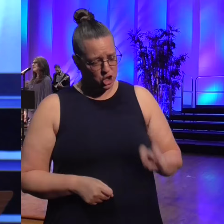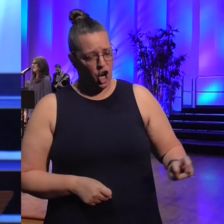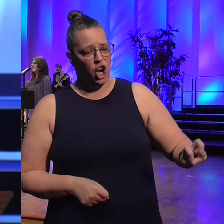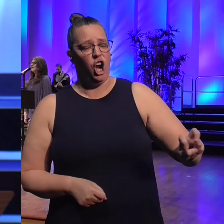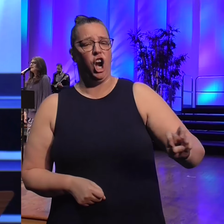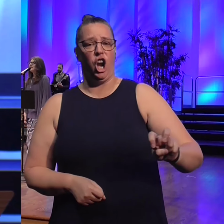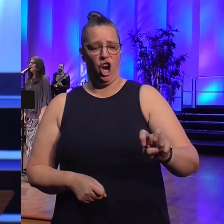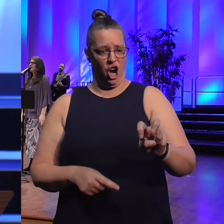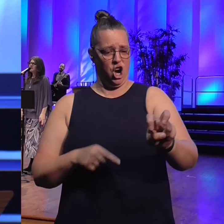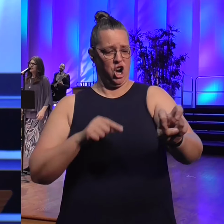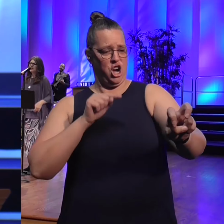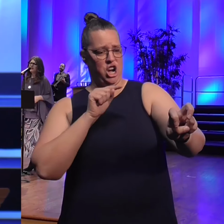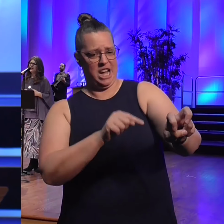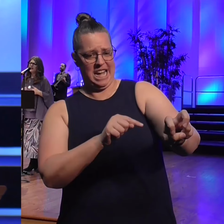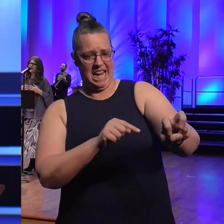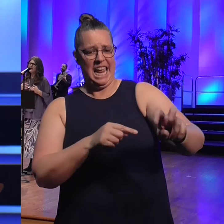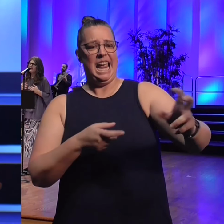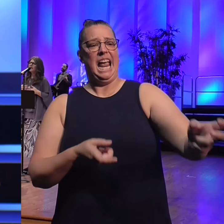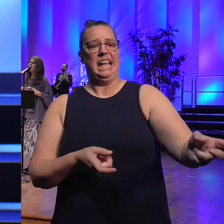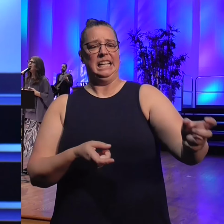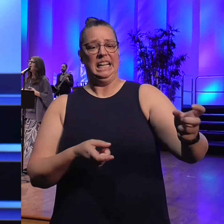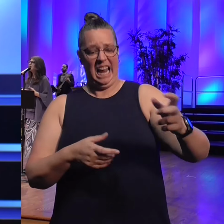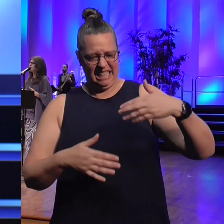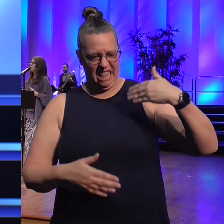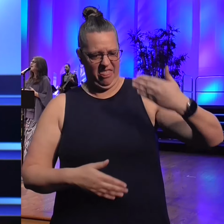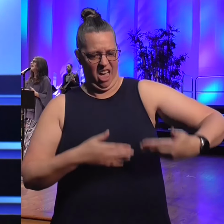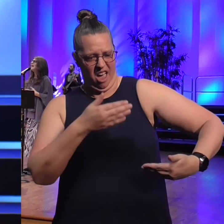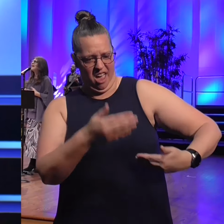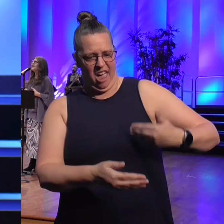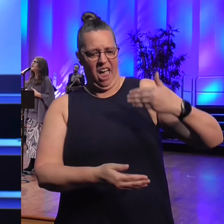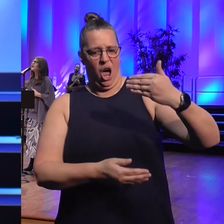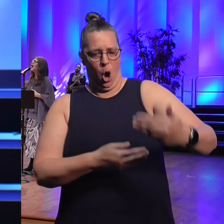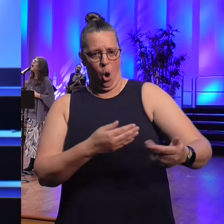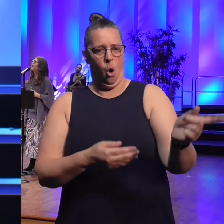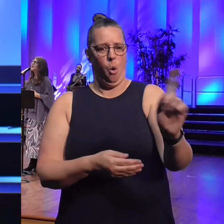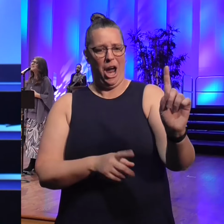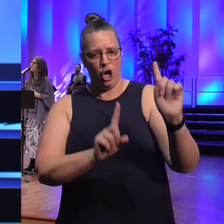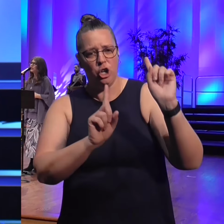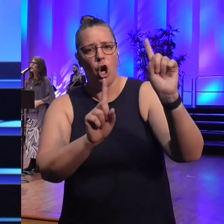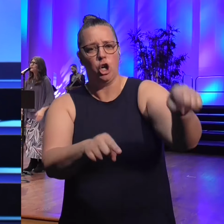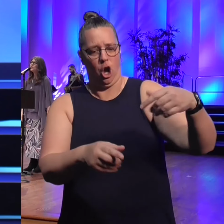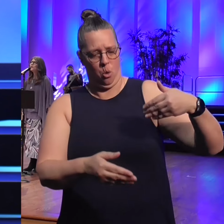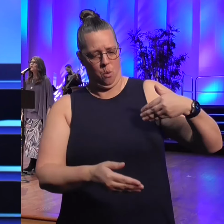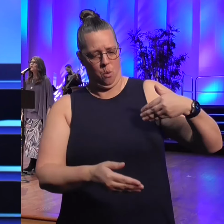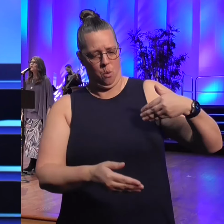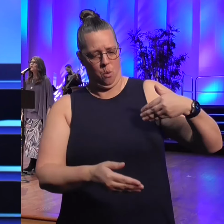journey, it's a getting there to where you're going to.